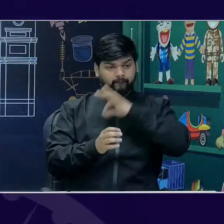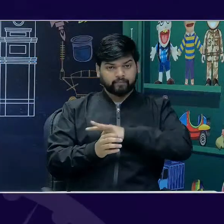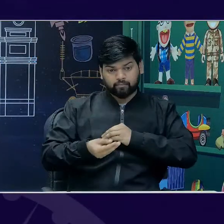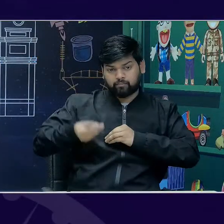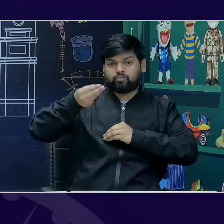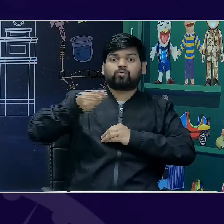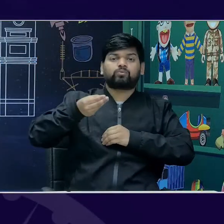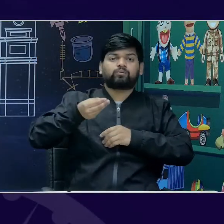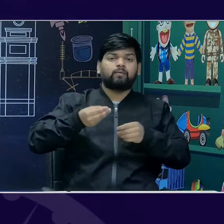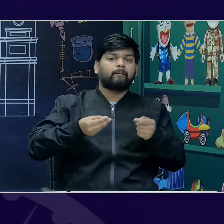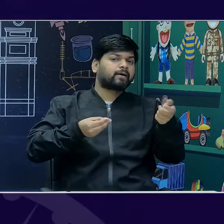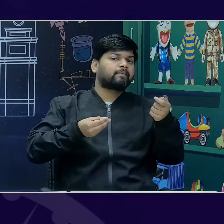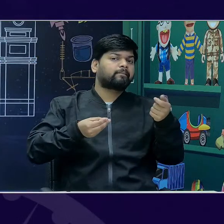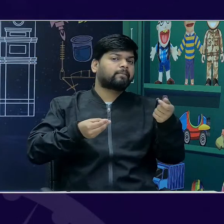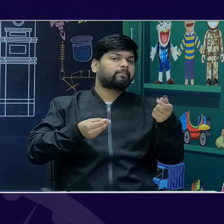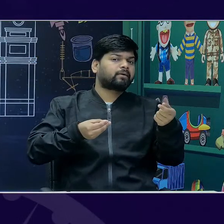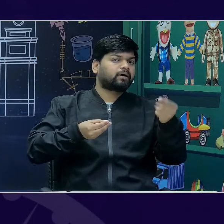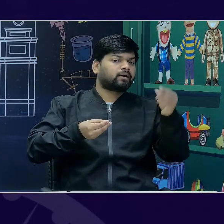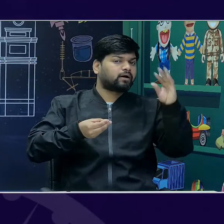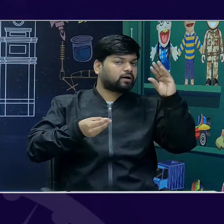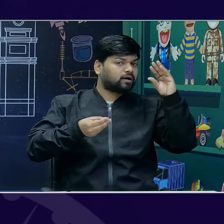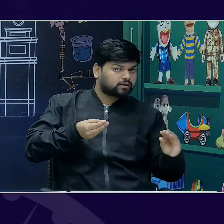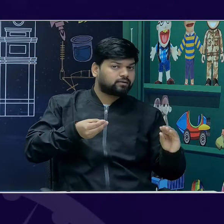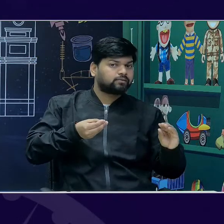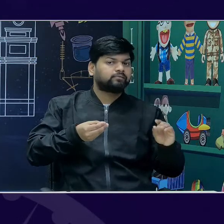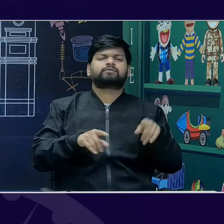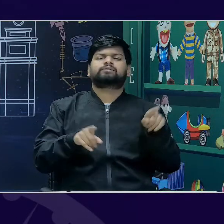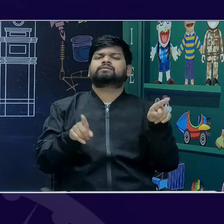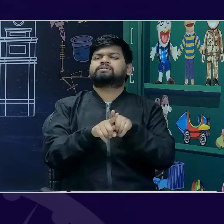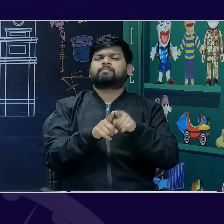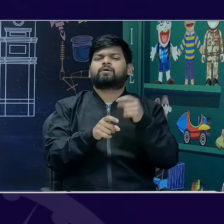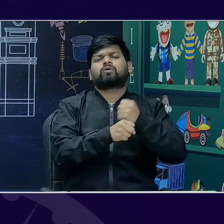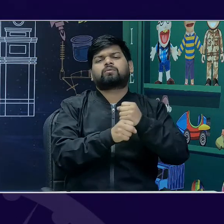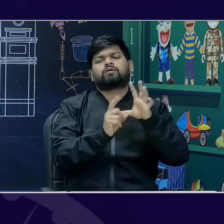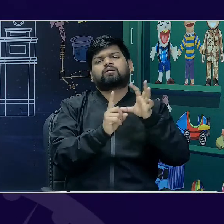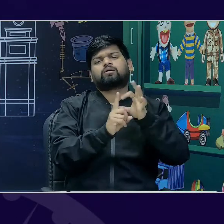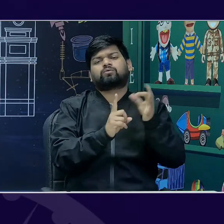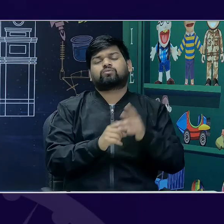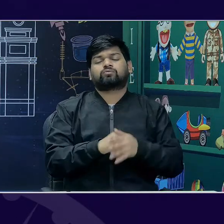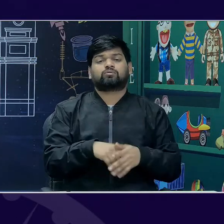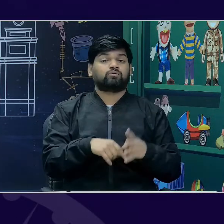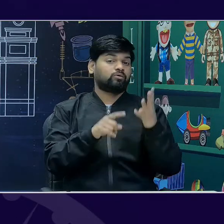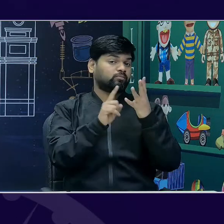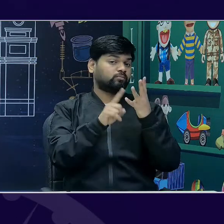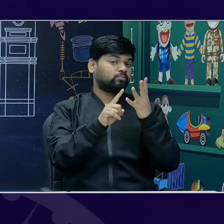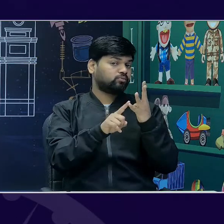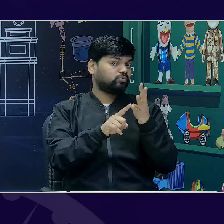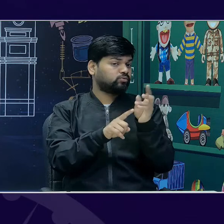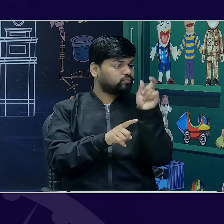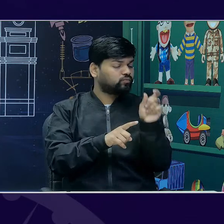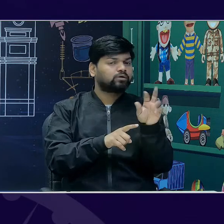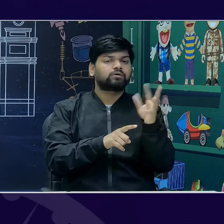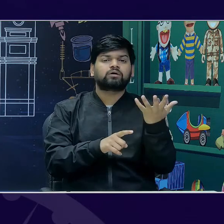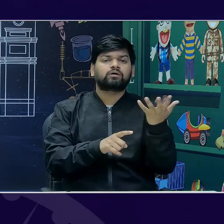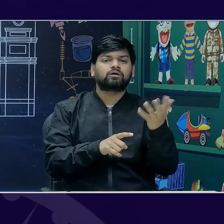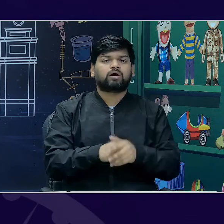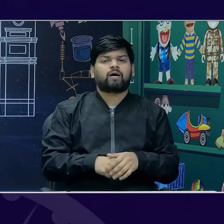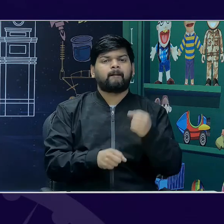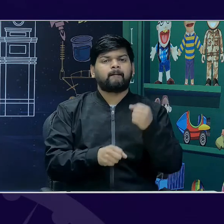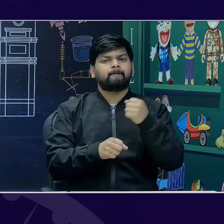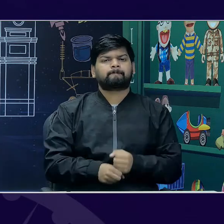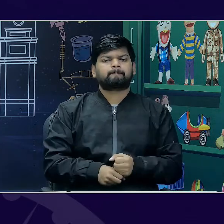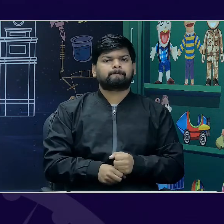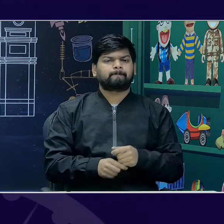I mean what the government is spending and earning. The fourth term is public goods. And this is a very important